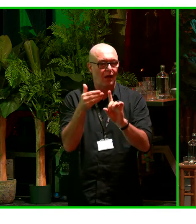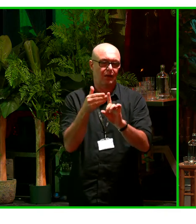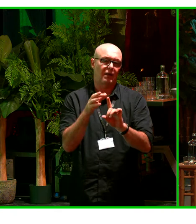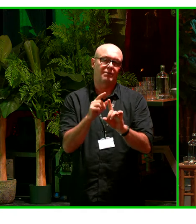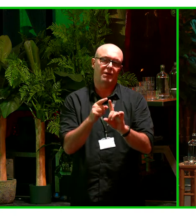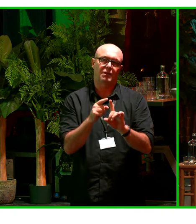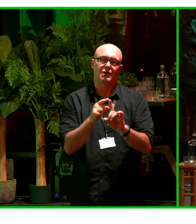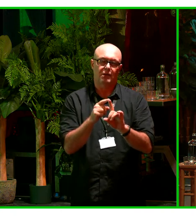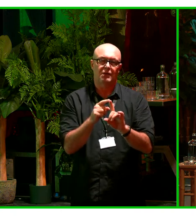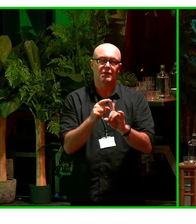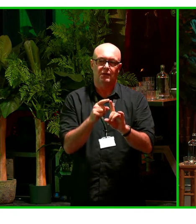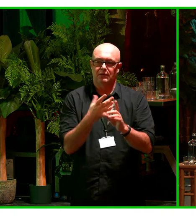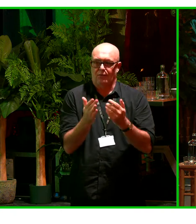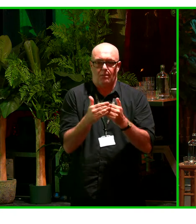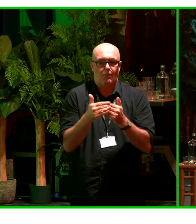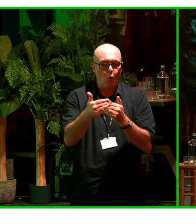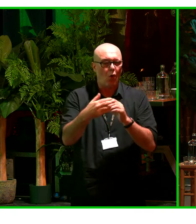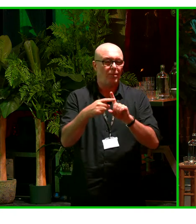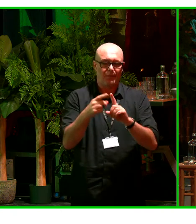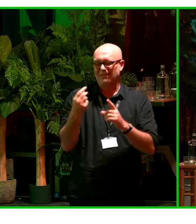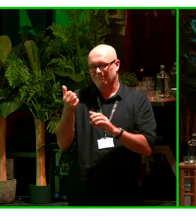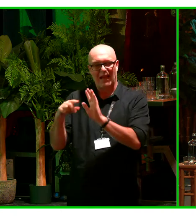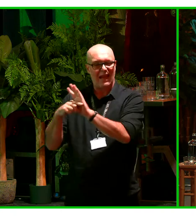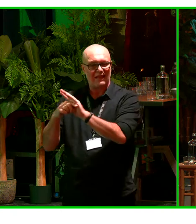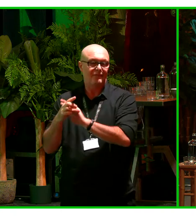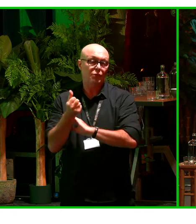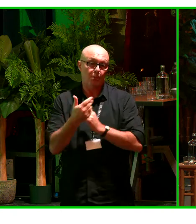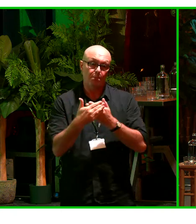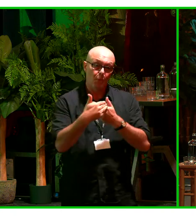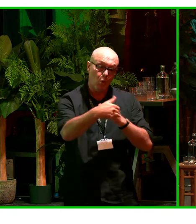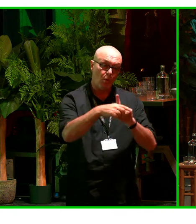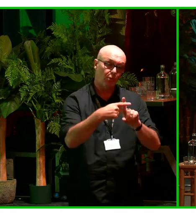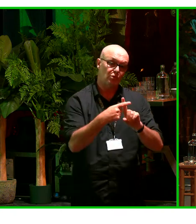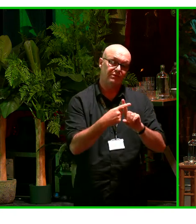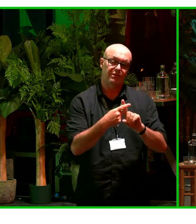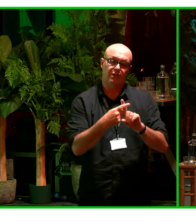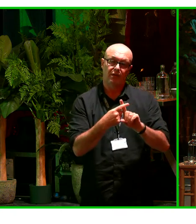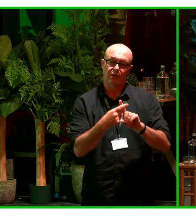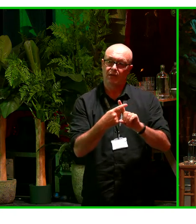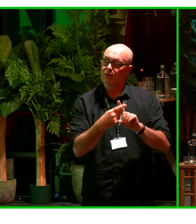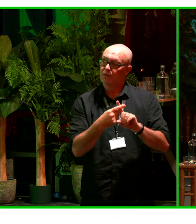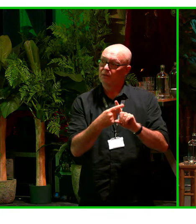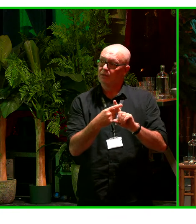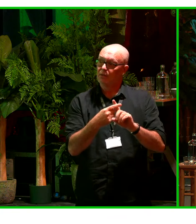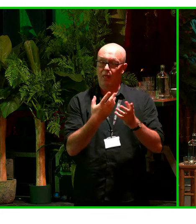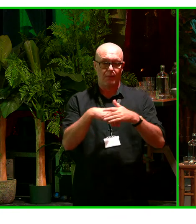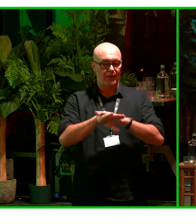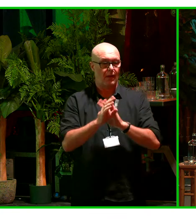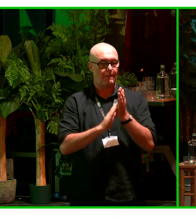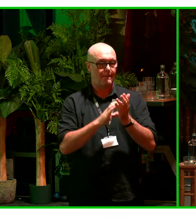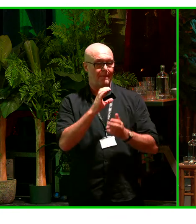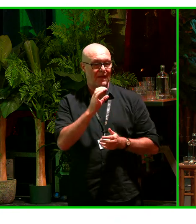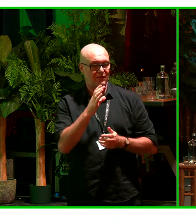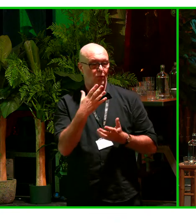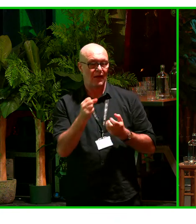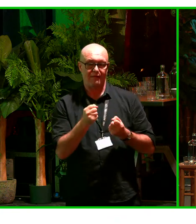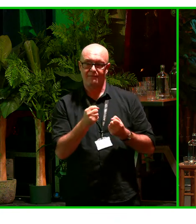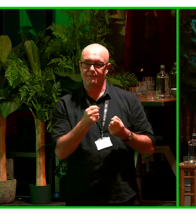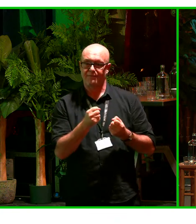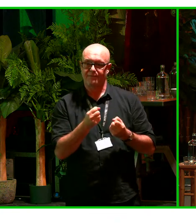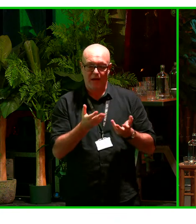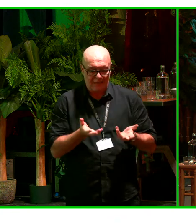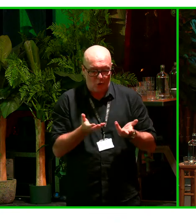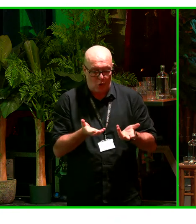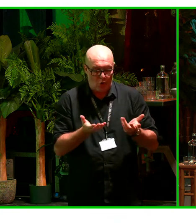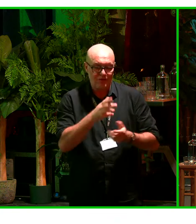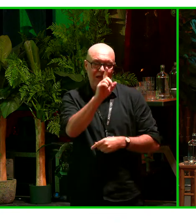an awful lot more positive happening. You know, and imagine in the short term where we have an accelerated rollout of electric vehicles,